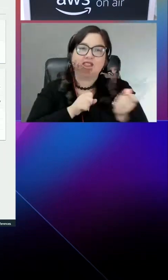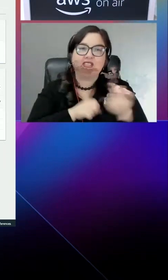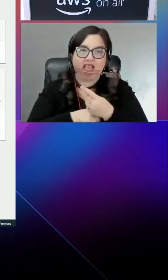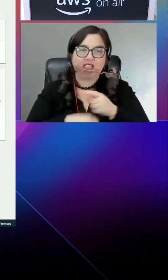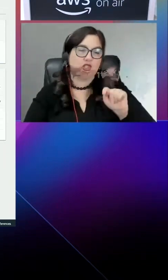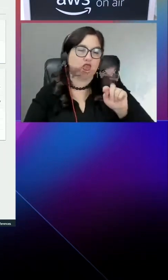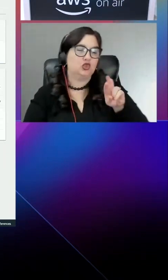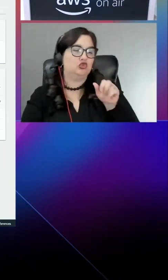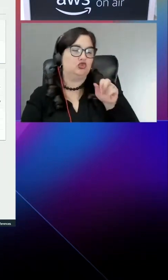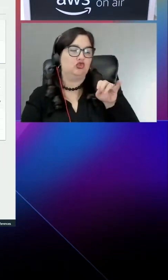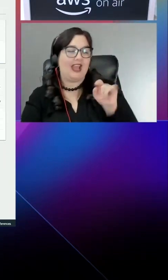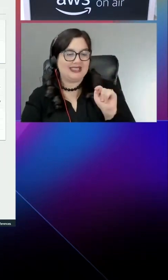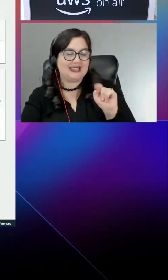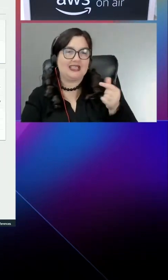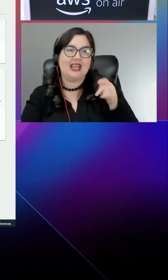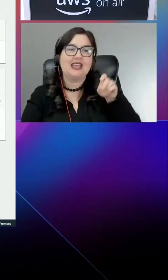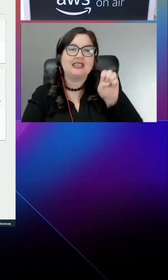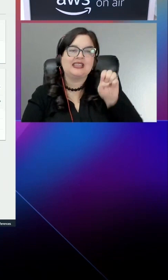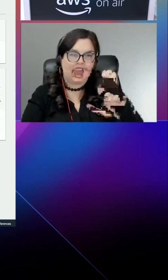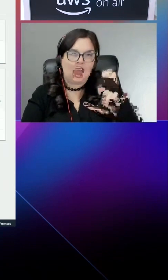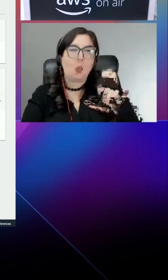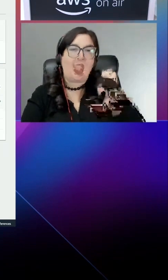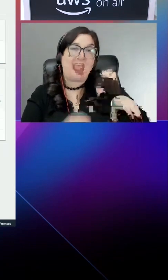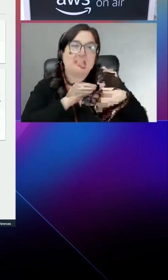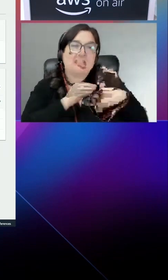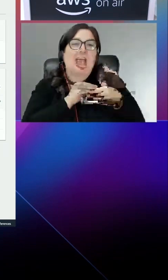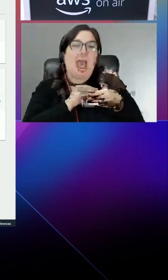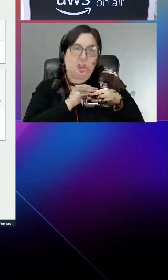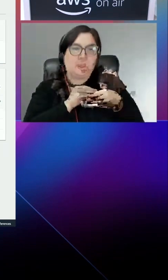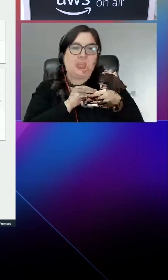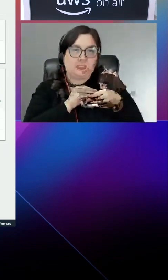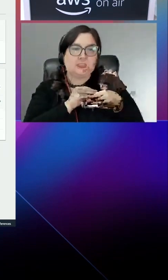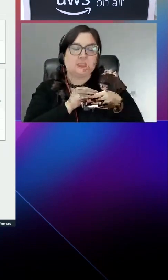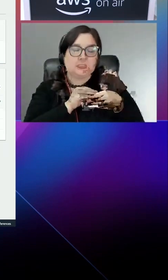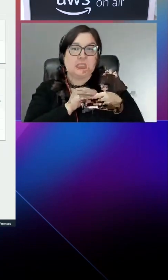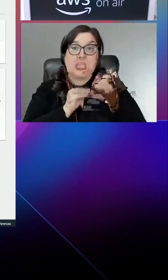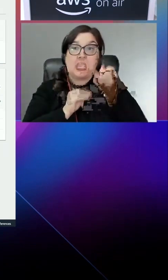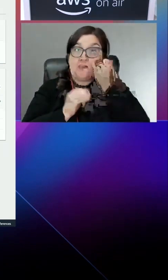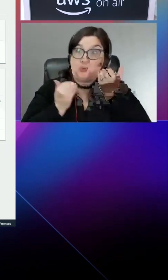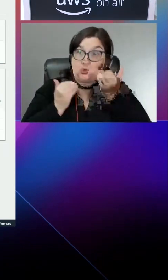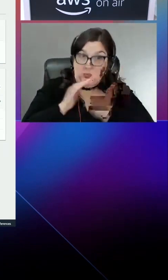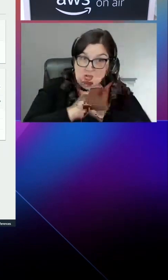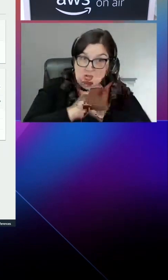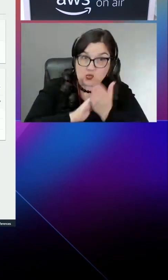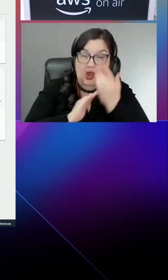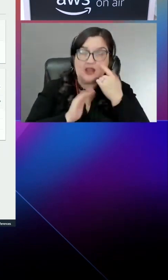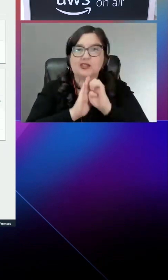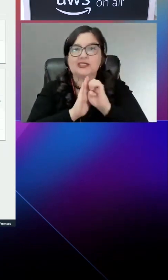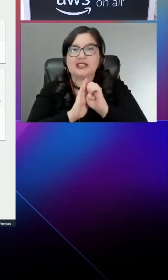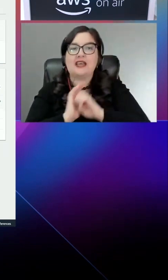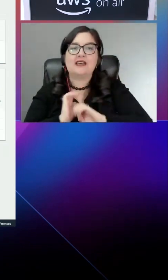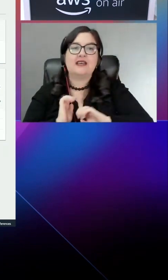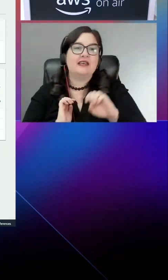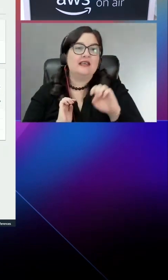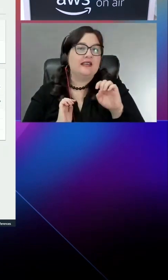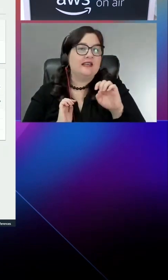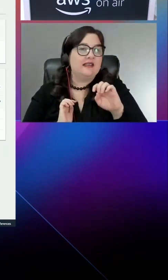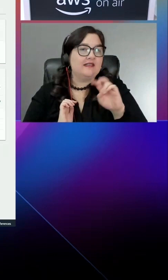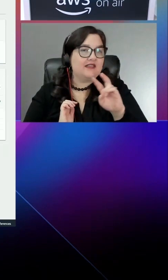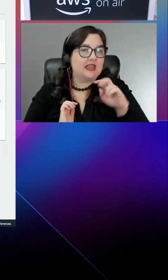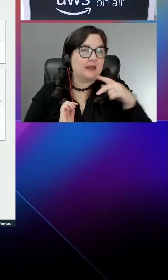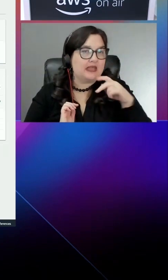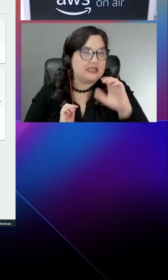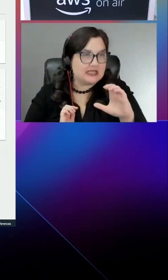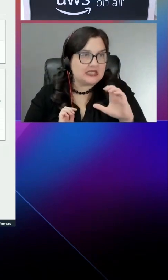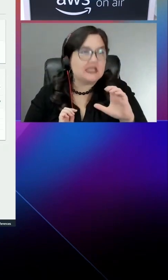if you're running a Transit Gateway and you would like to, for example, you have VPCs on it that you would like to move over into Cloud WAN and use the automation